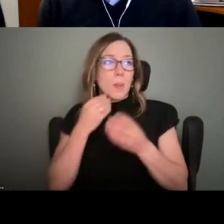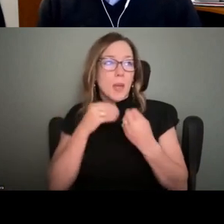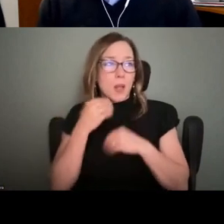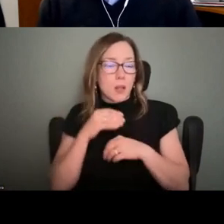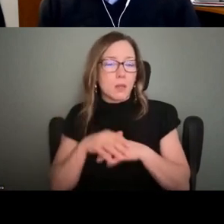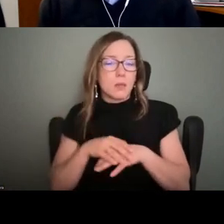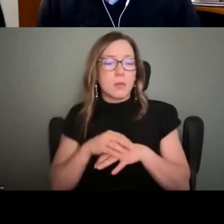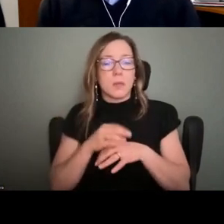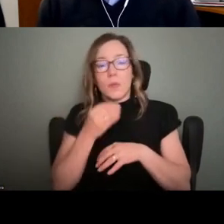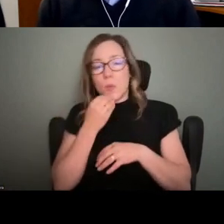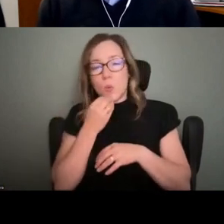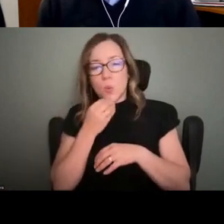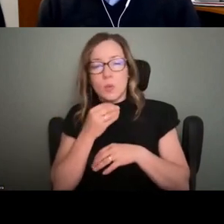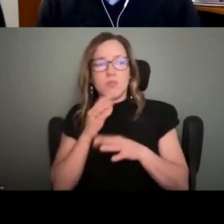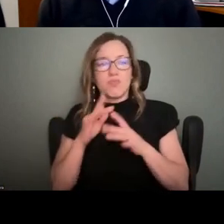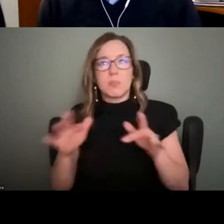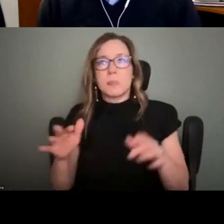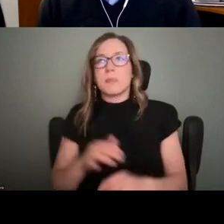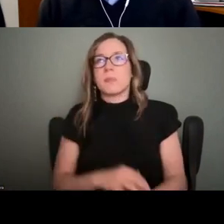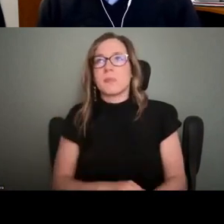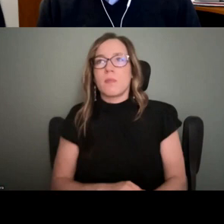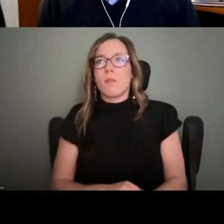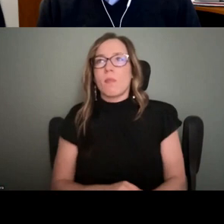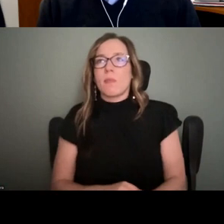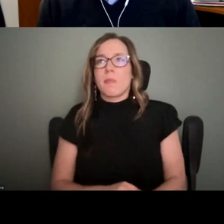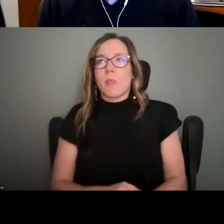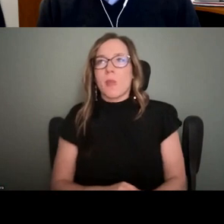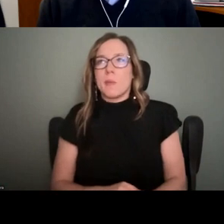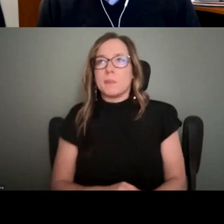can be food, et cetera.